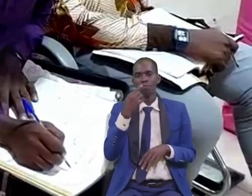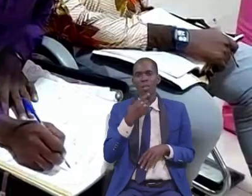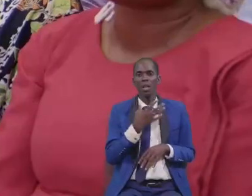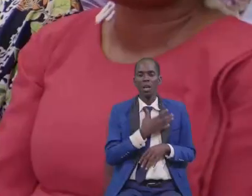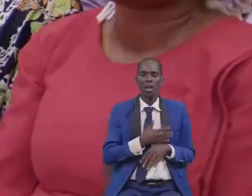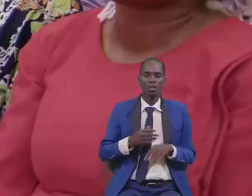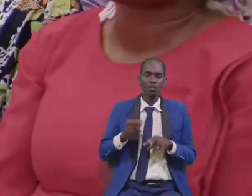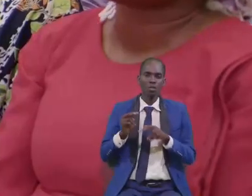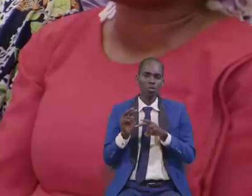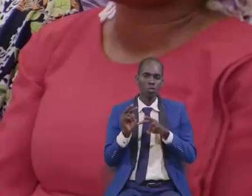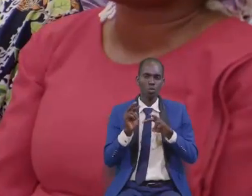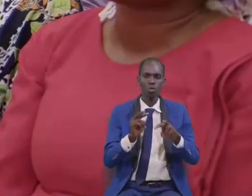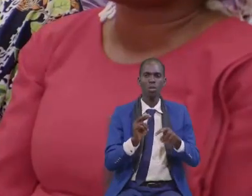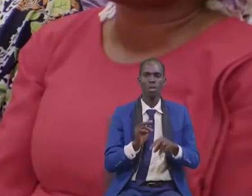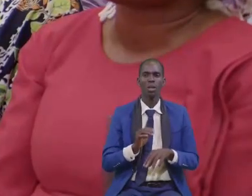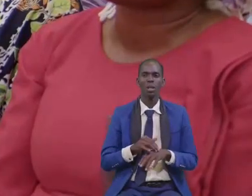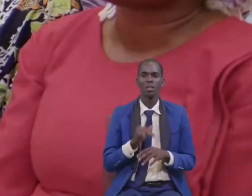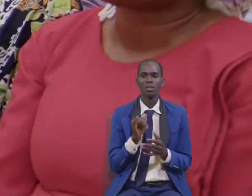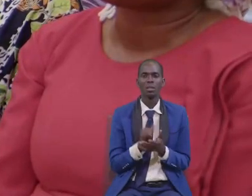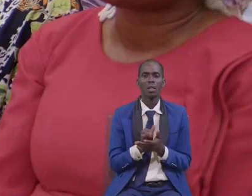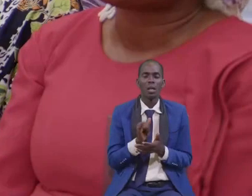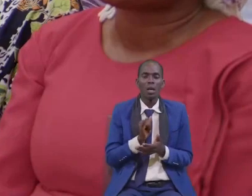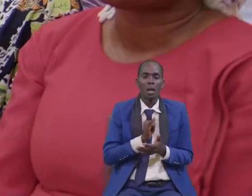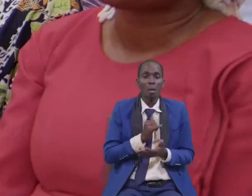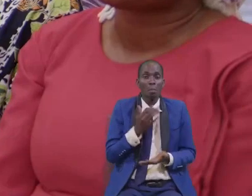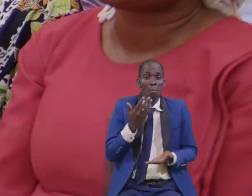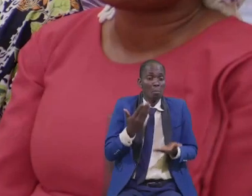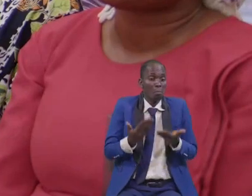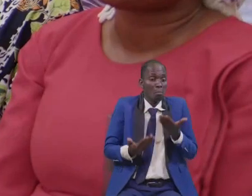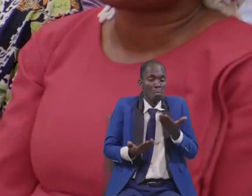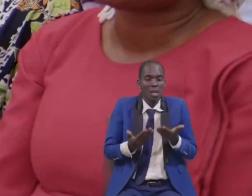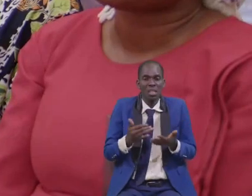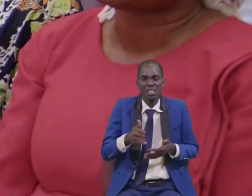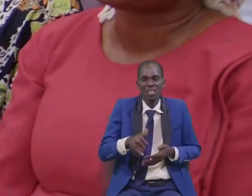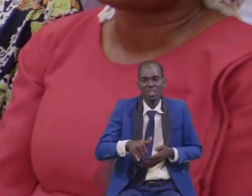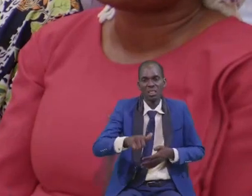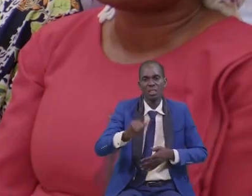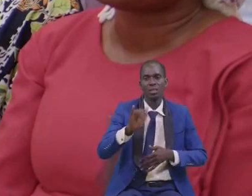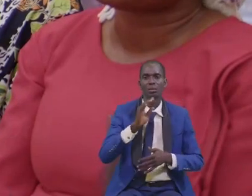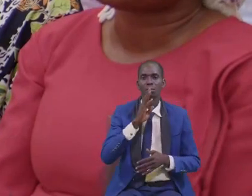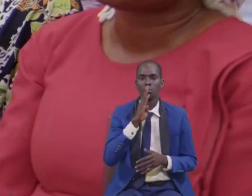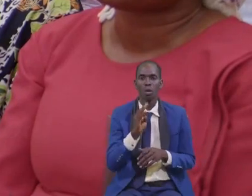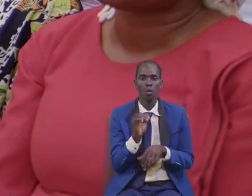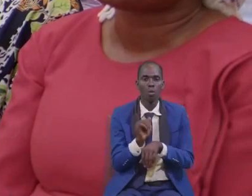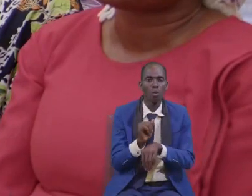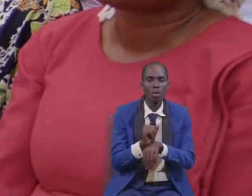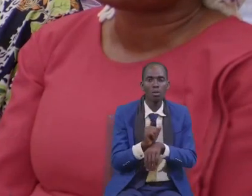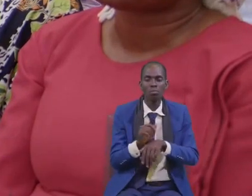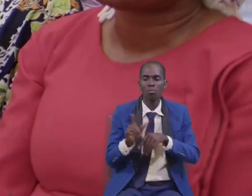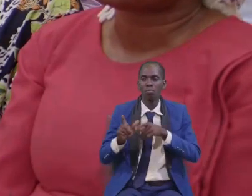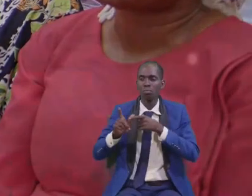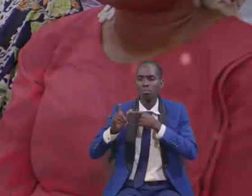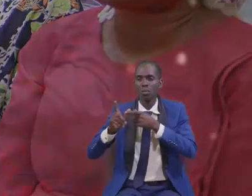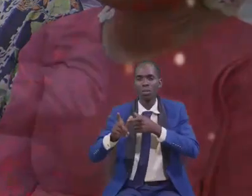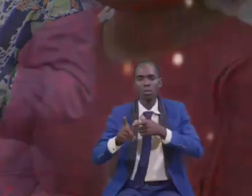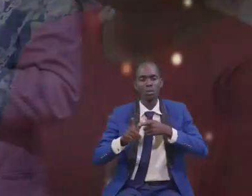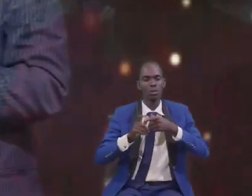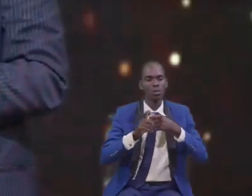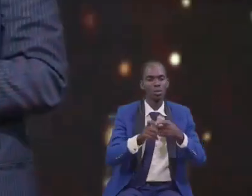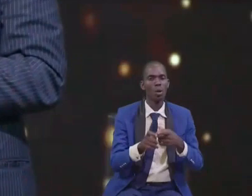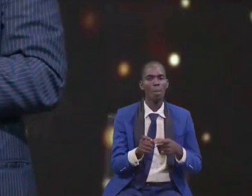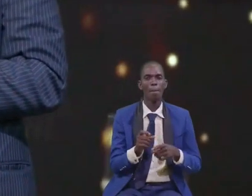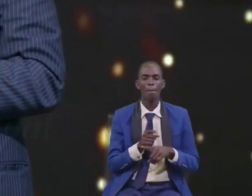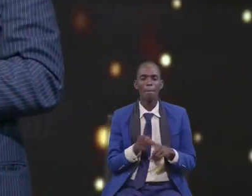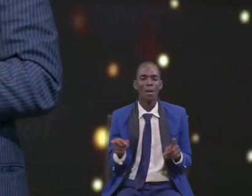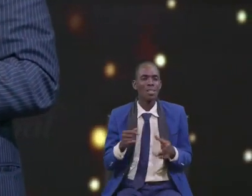look at that, I may still be walking. I may still be, you know, running here, running there, but it will not be with